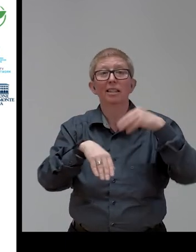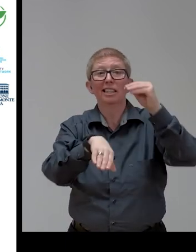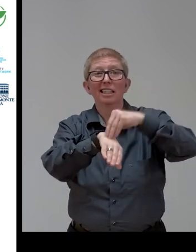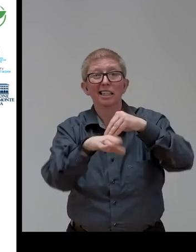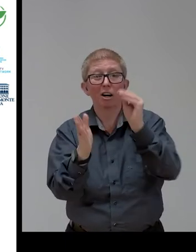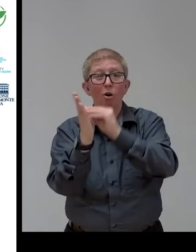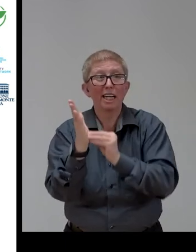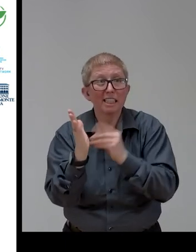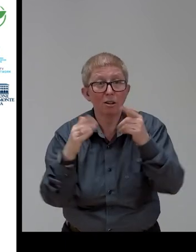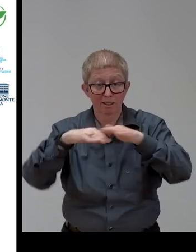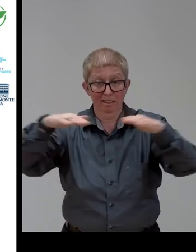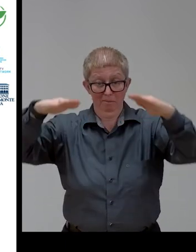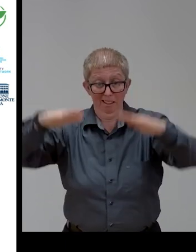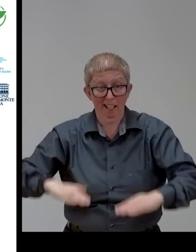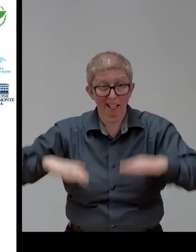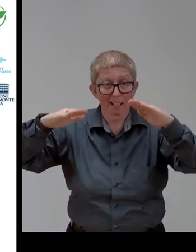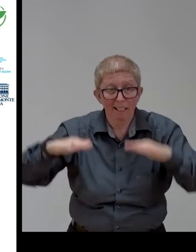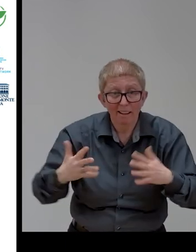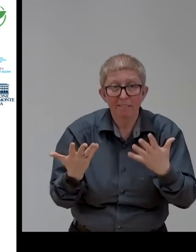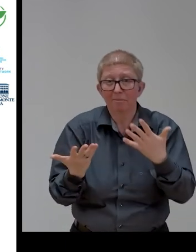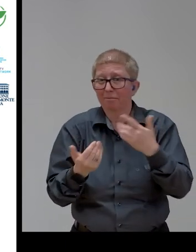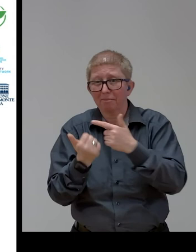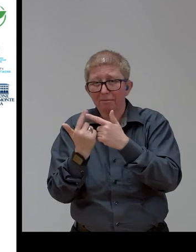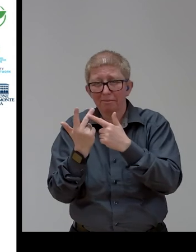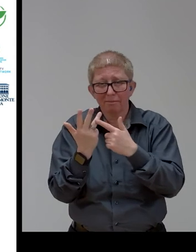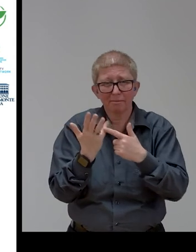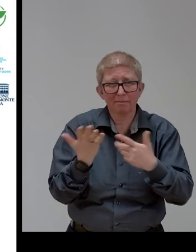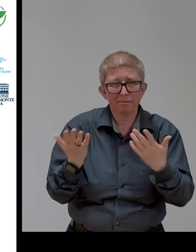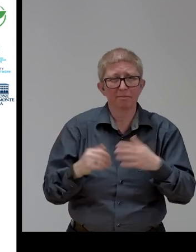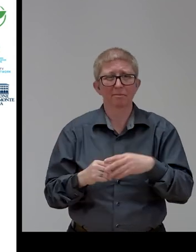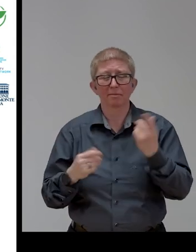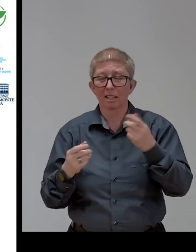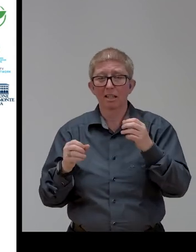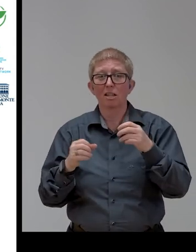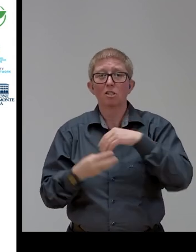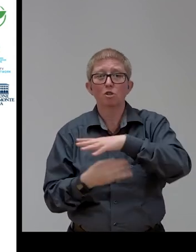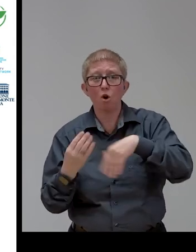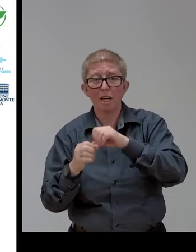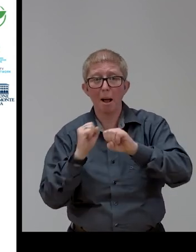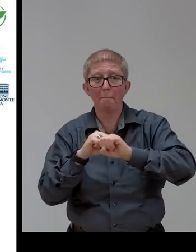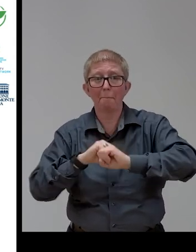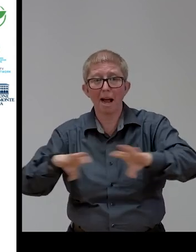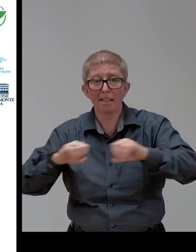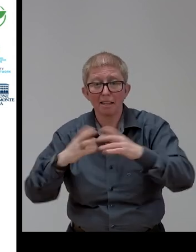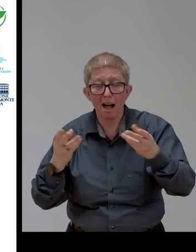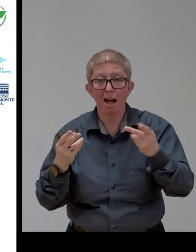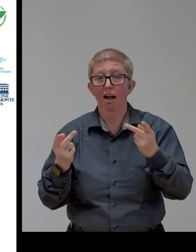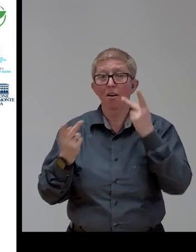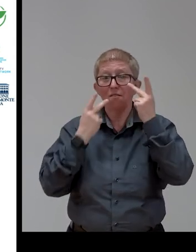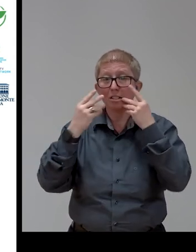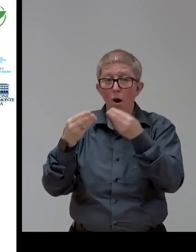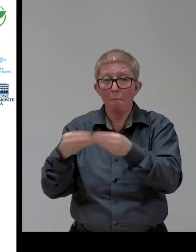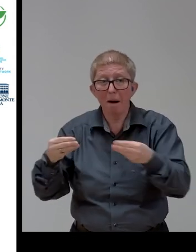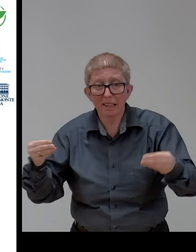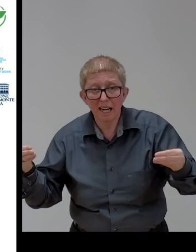can use the social media and the mailings, but using mainly visual materials. And the photos that you